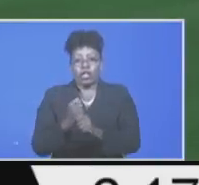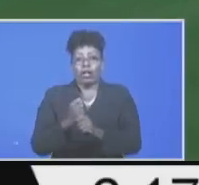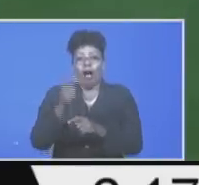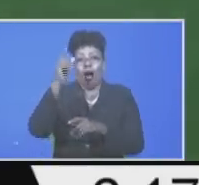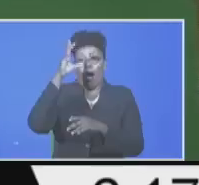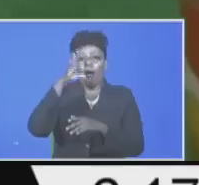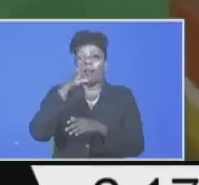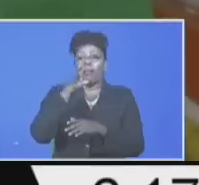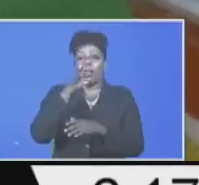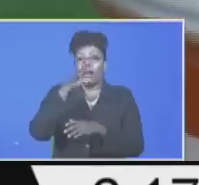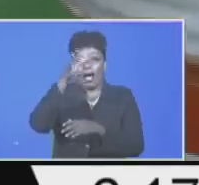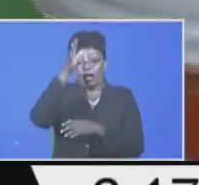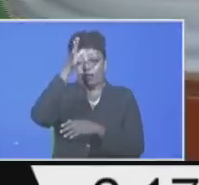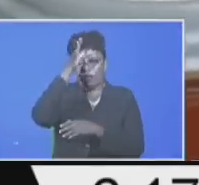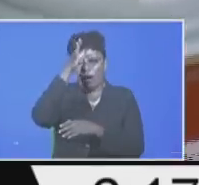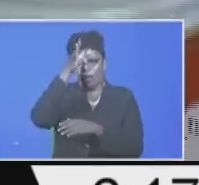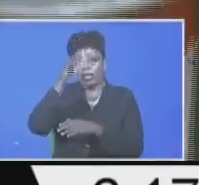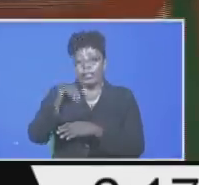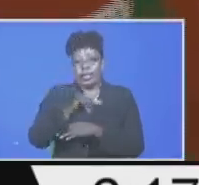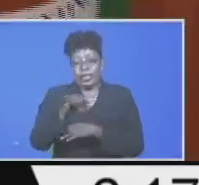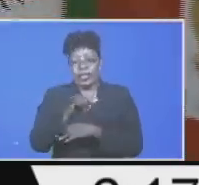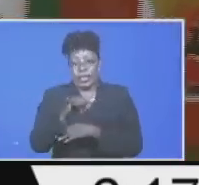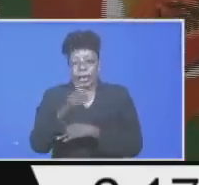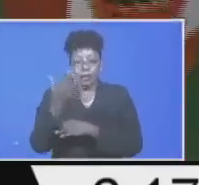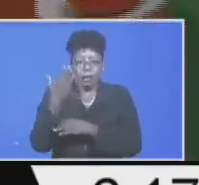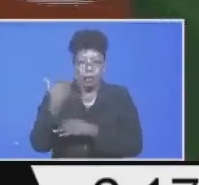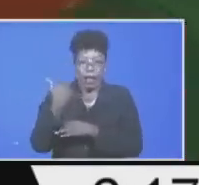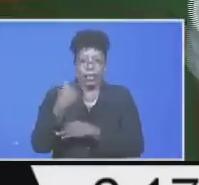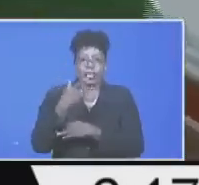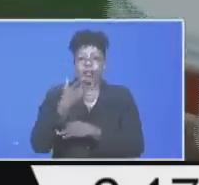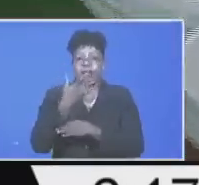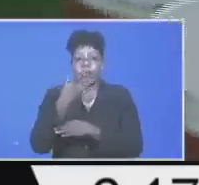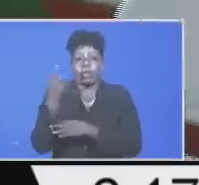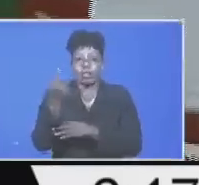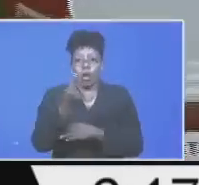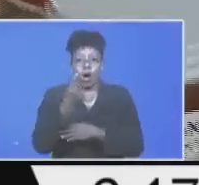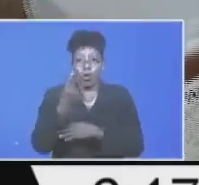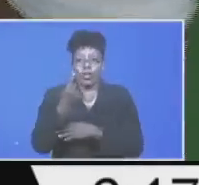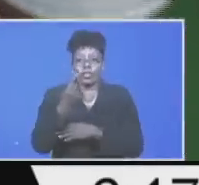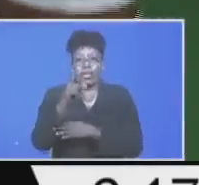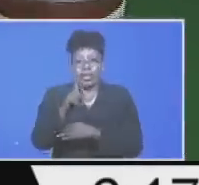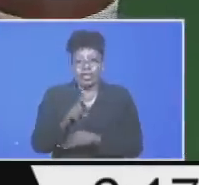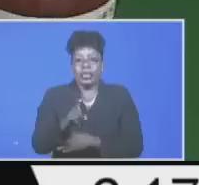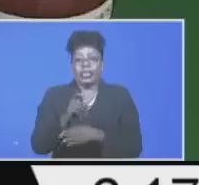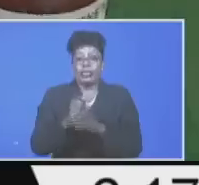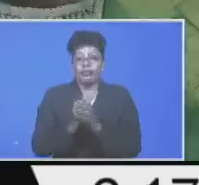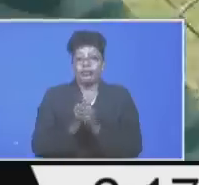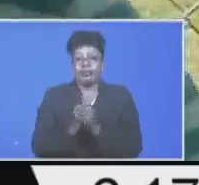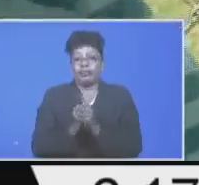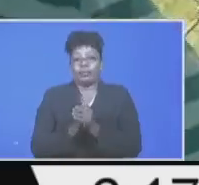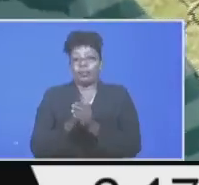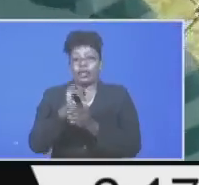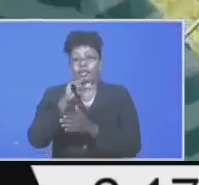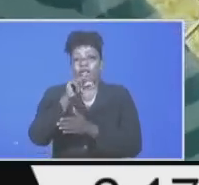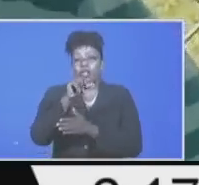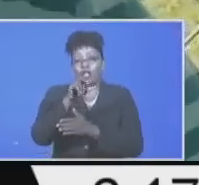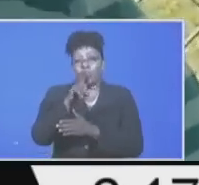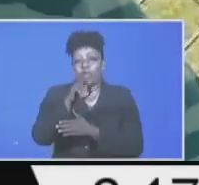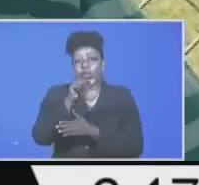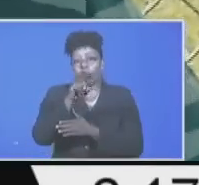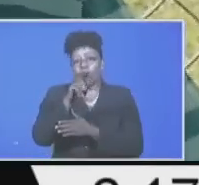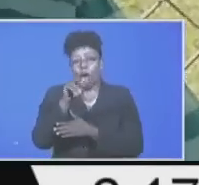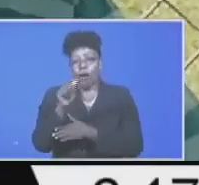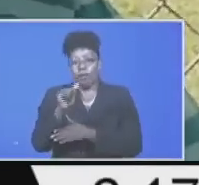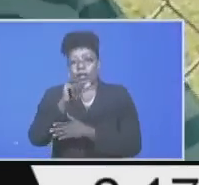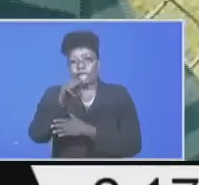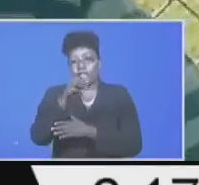made preserves. Constantine says a particular flavor is always in demand. Guava jam, no matter what else you make, guava